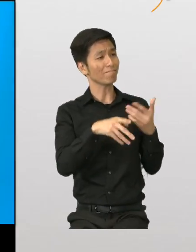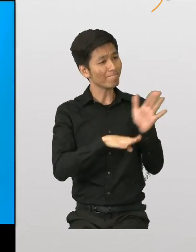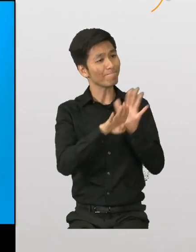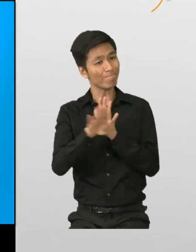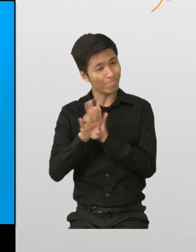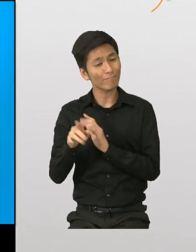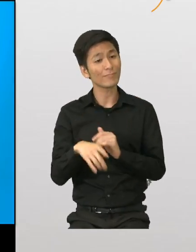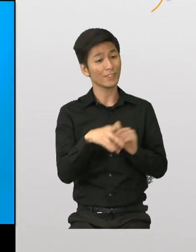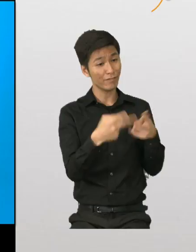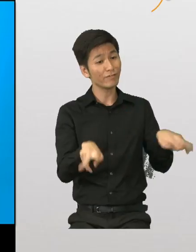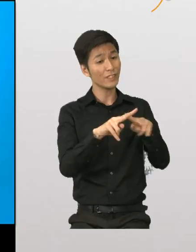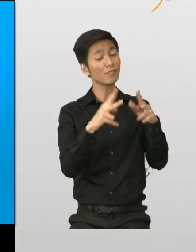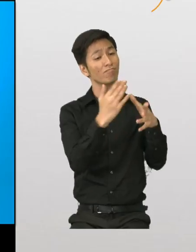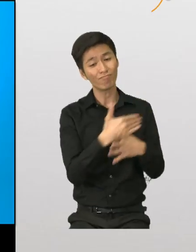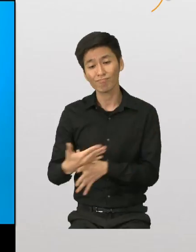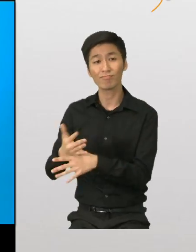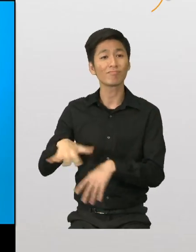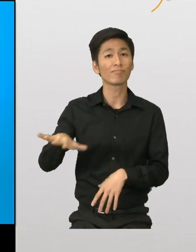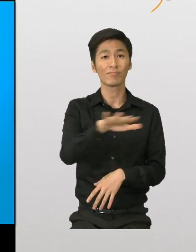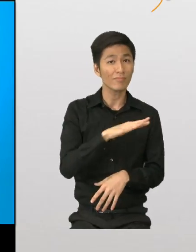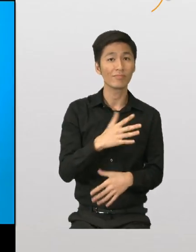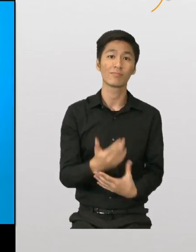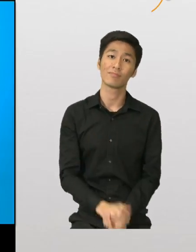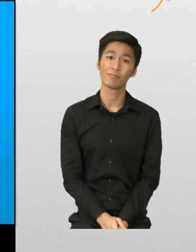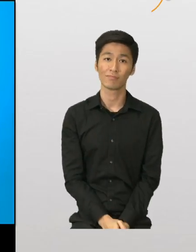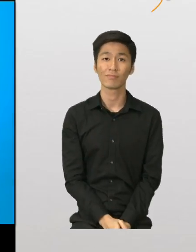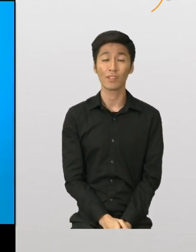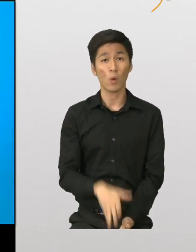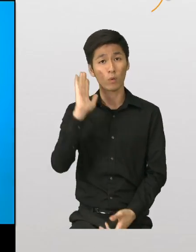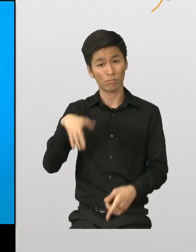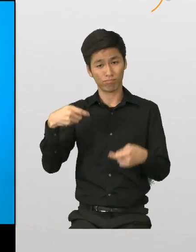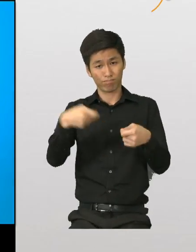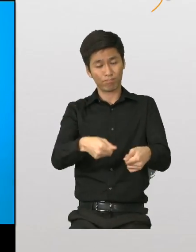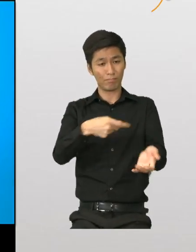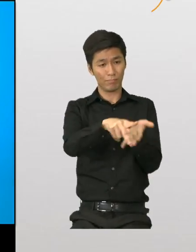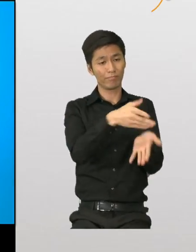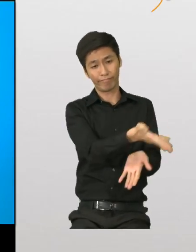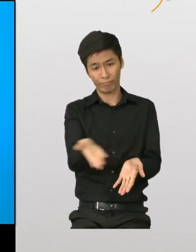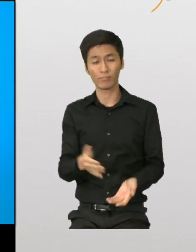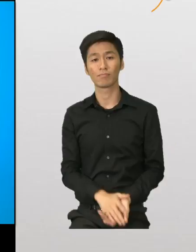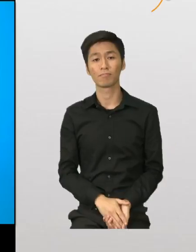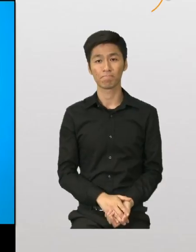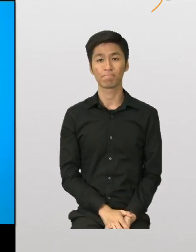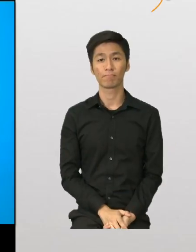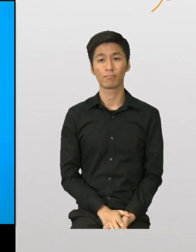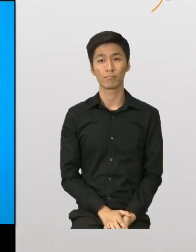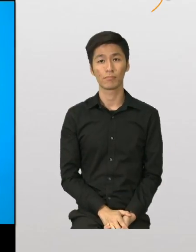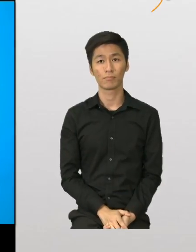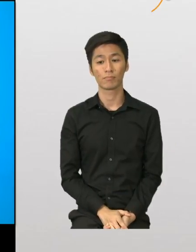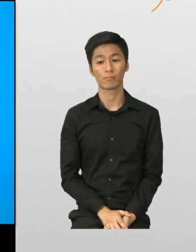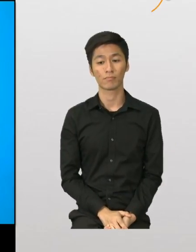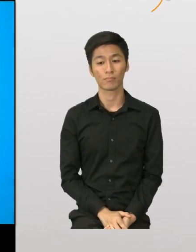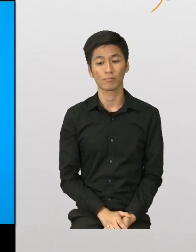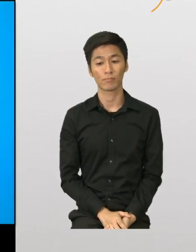can share this value with residents through generous compensation. And with generous compensation, we can make the